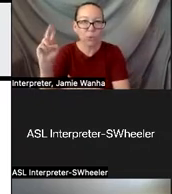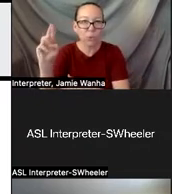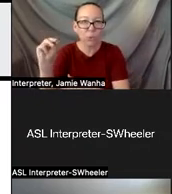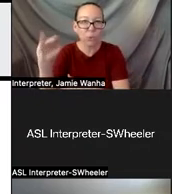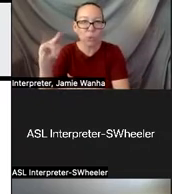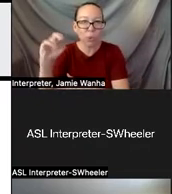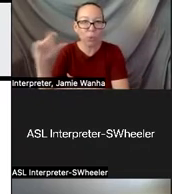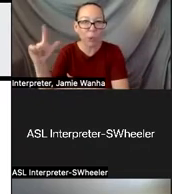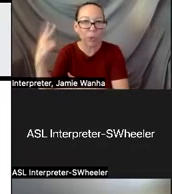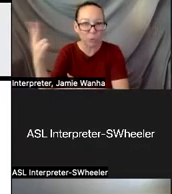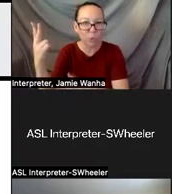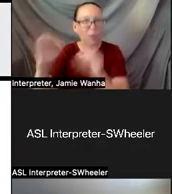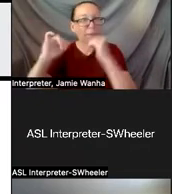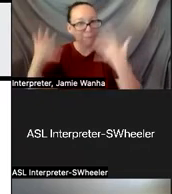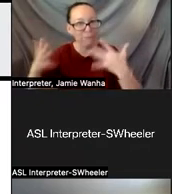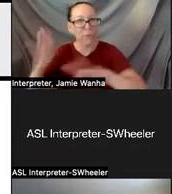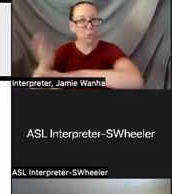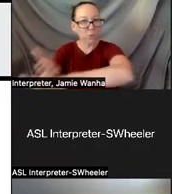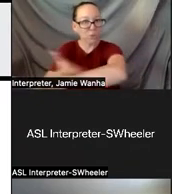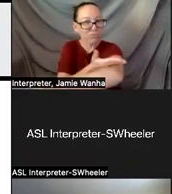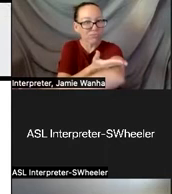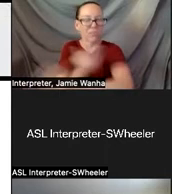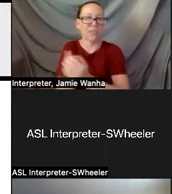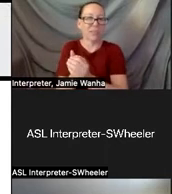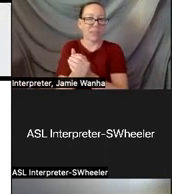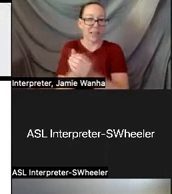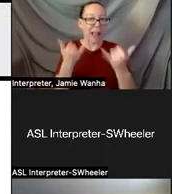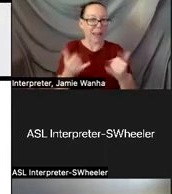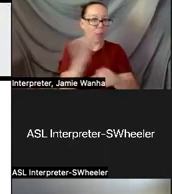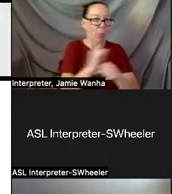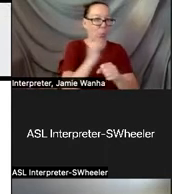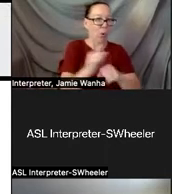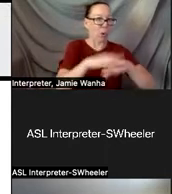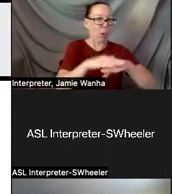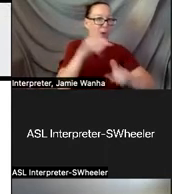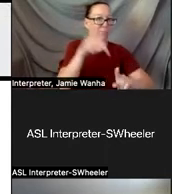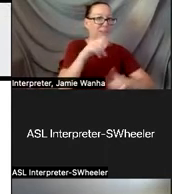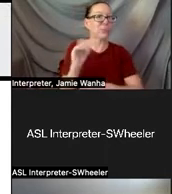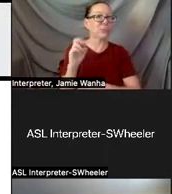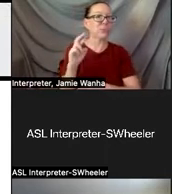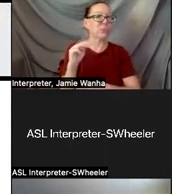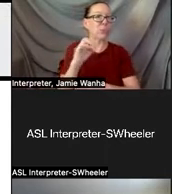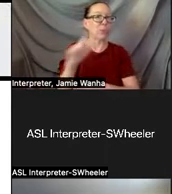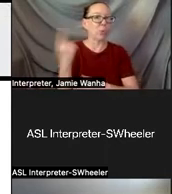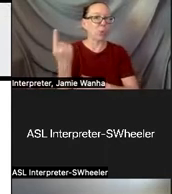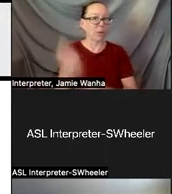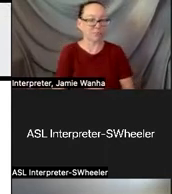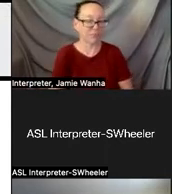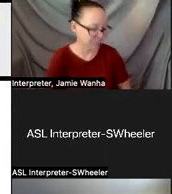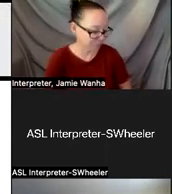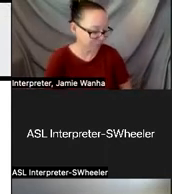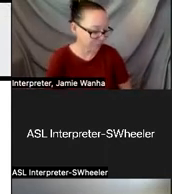remember also something very important, okay? When most of the current infrastructure and buildings were built and